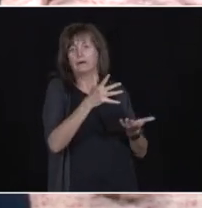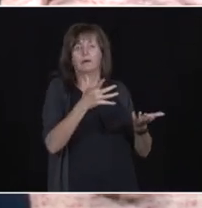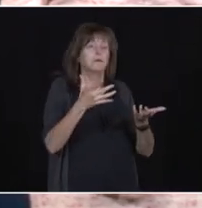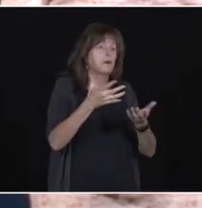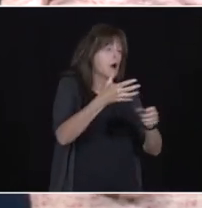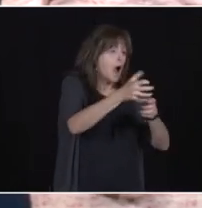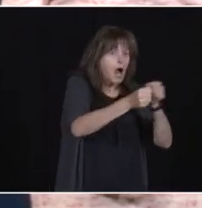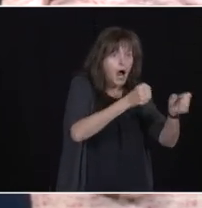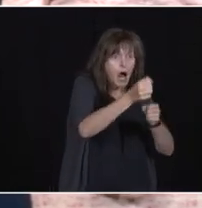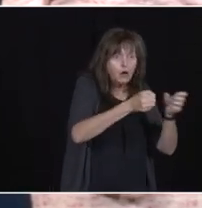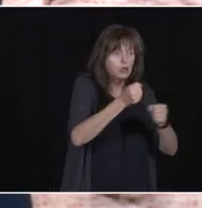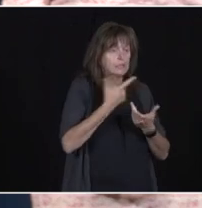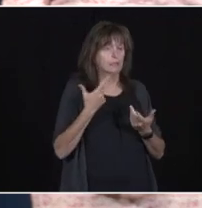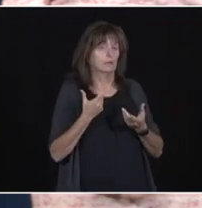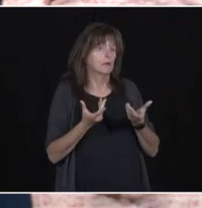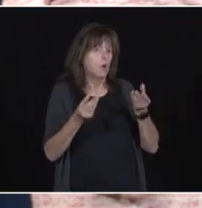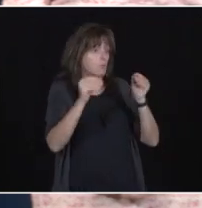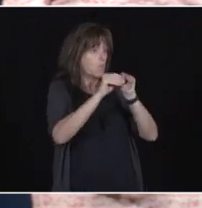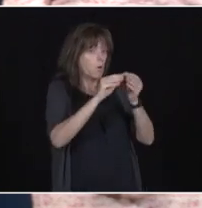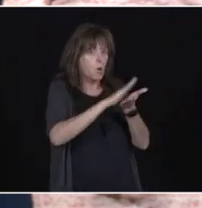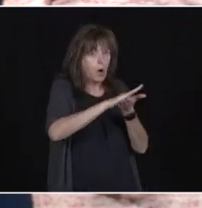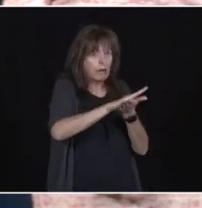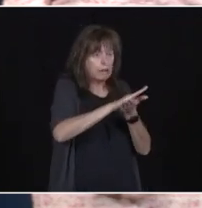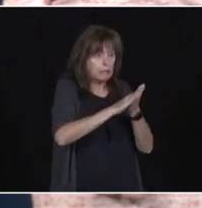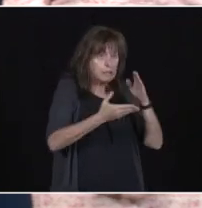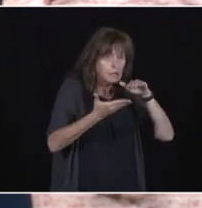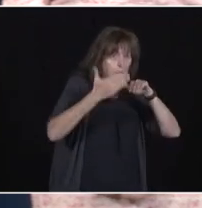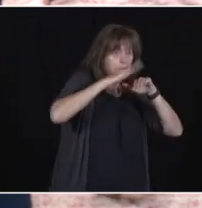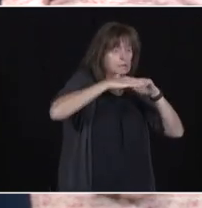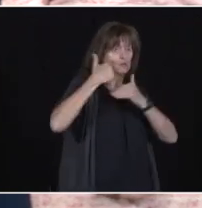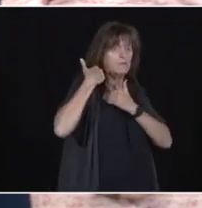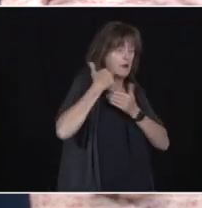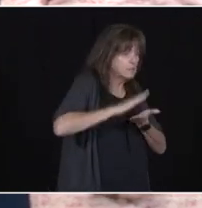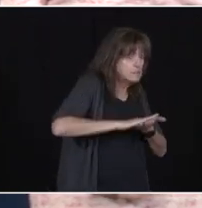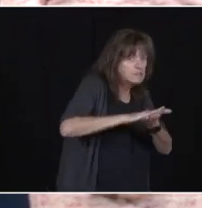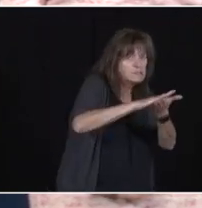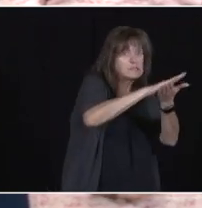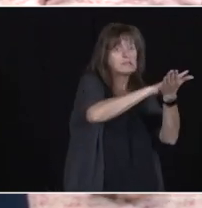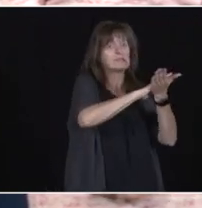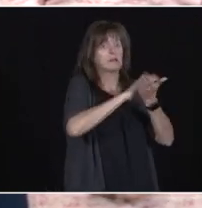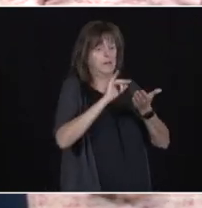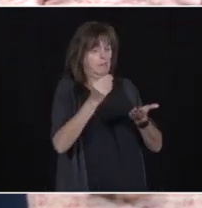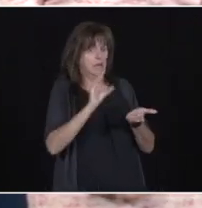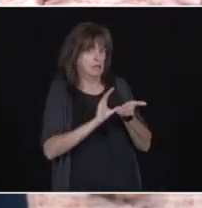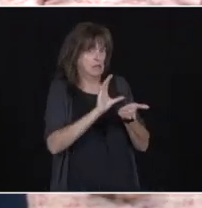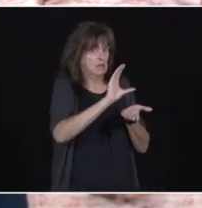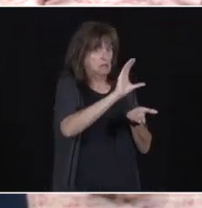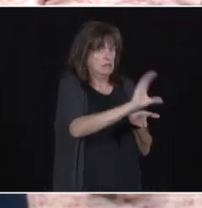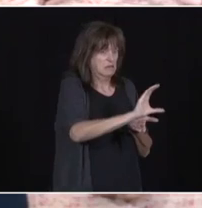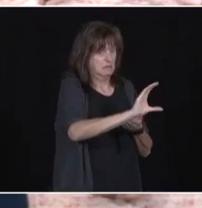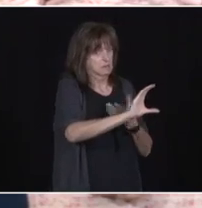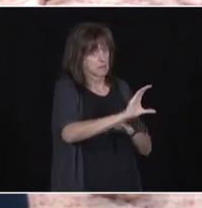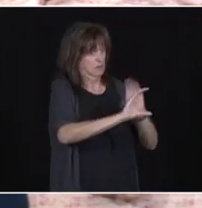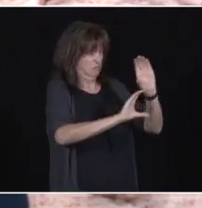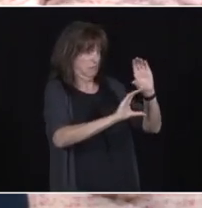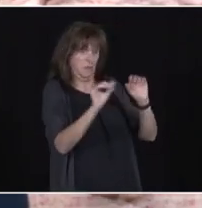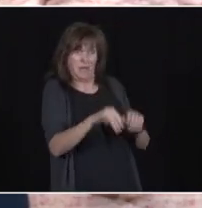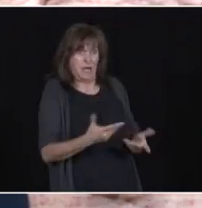rigorous cleaning throughout the entire system. But I'll pass this over to the minister. Thank you.